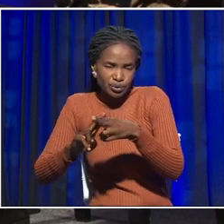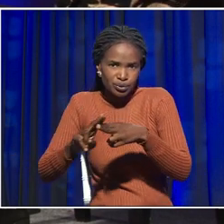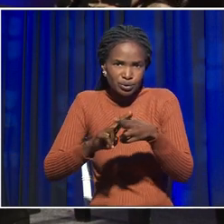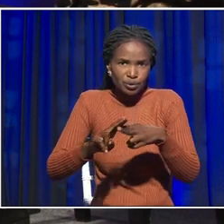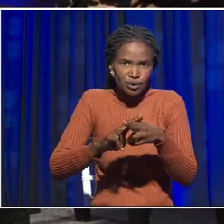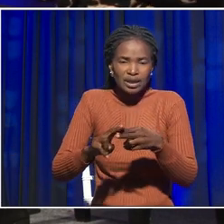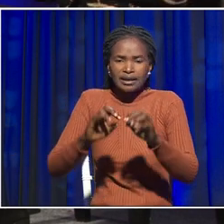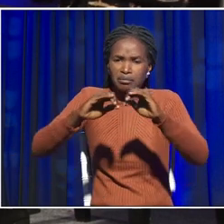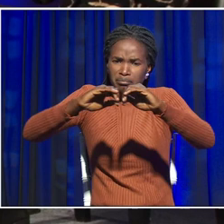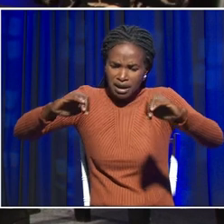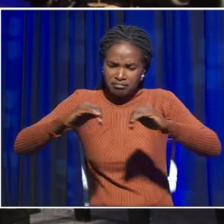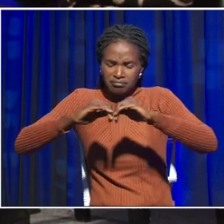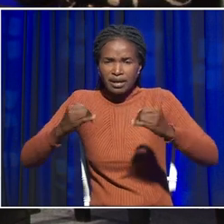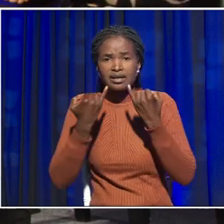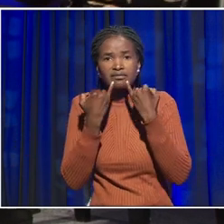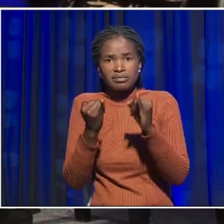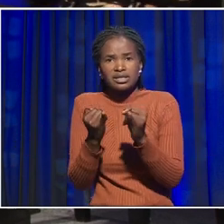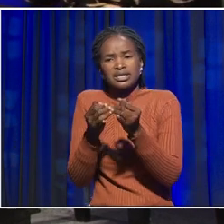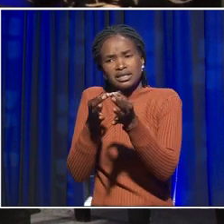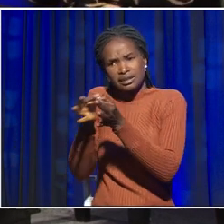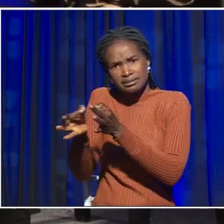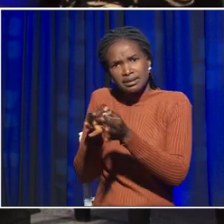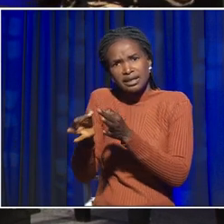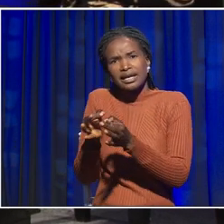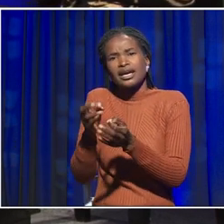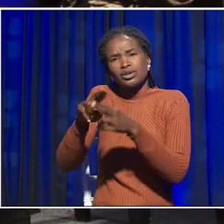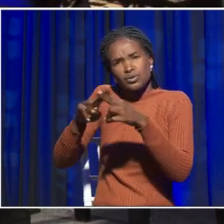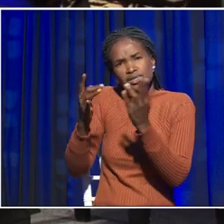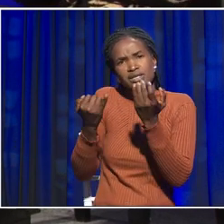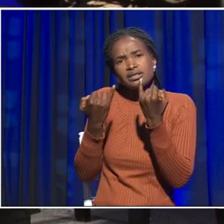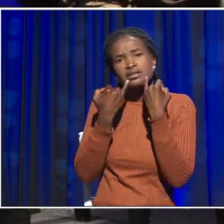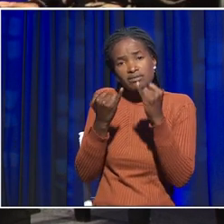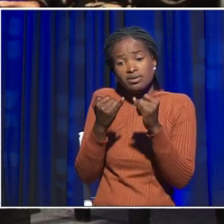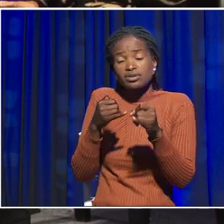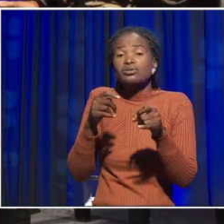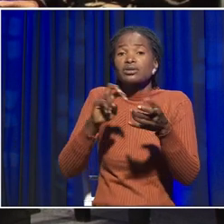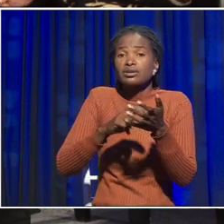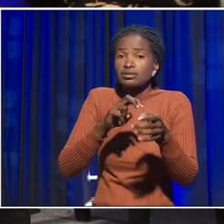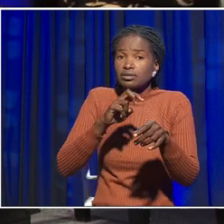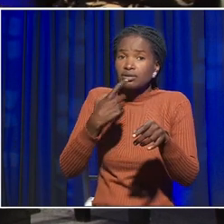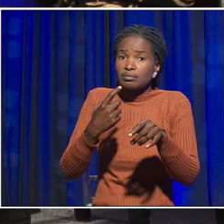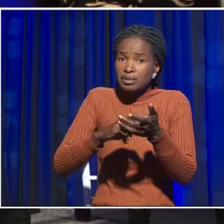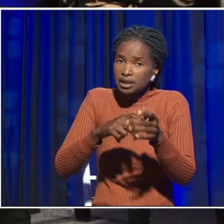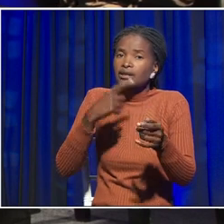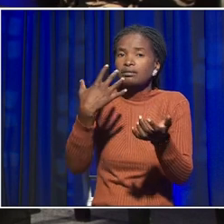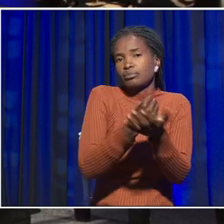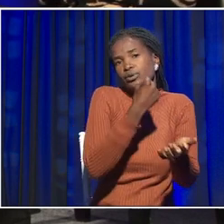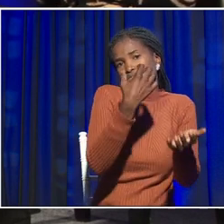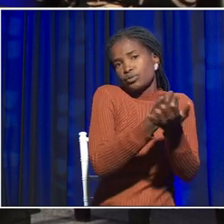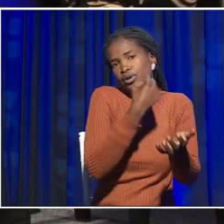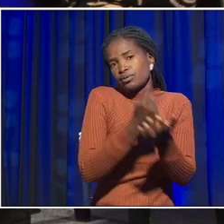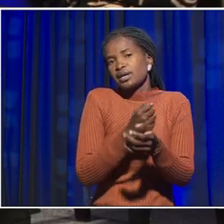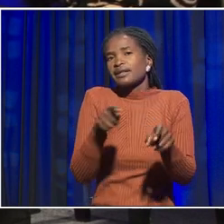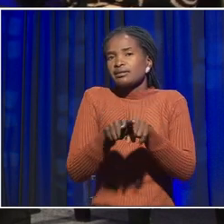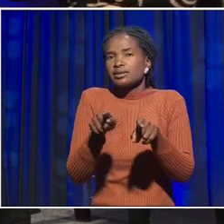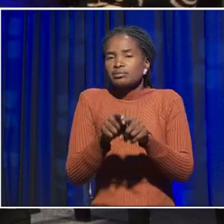start segmenting, and therefore gaining insights, which makes them win in the marketplace, but also improves the experience